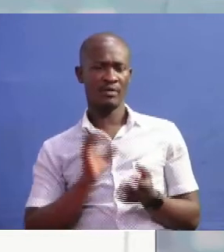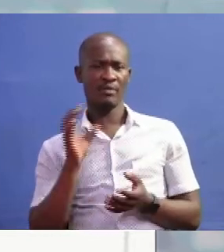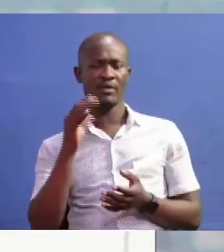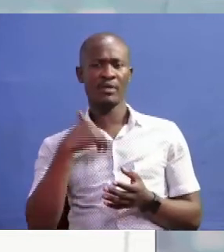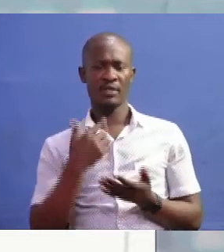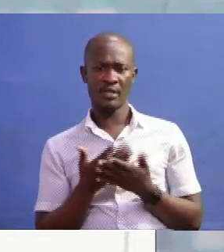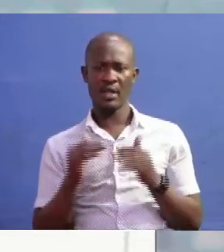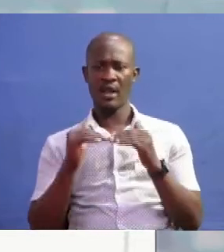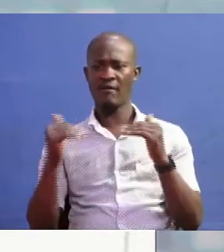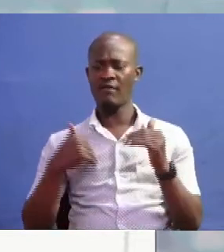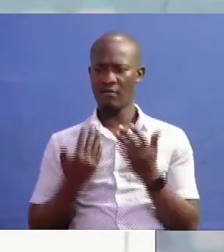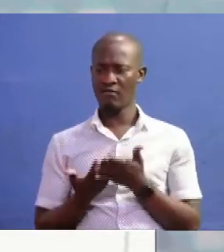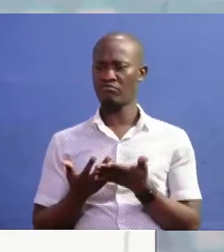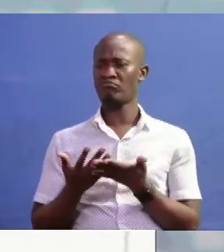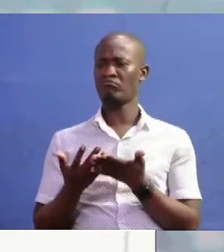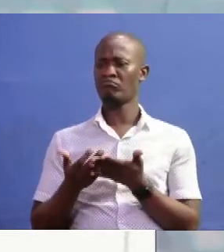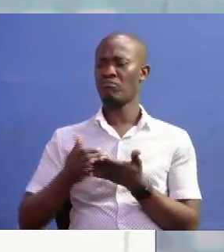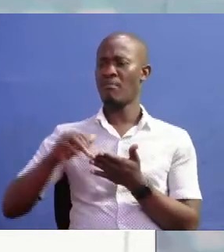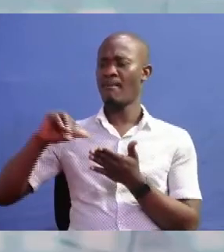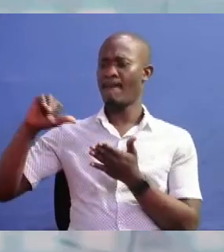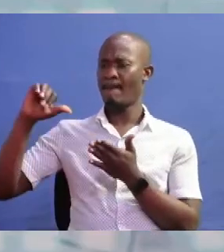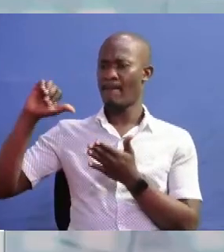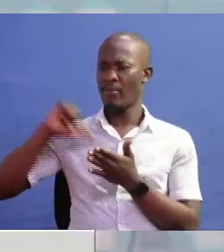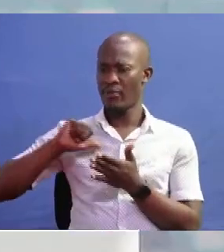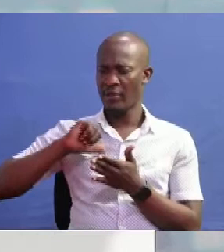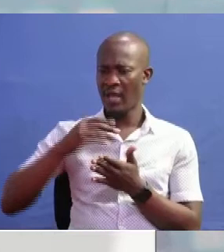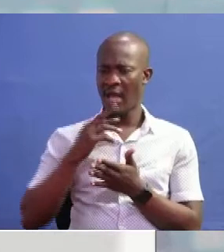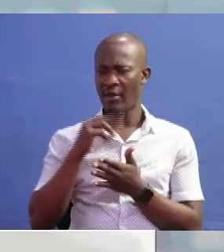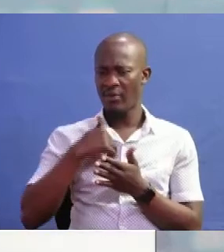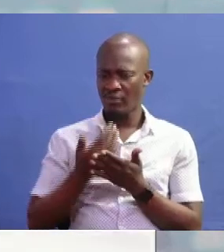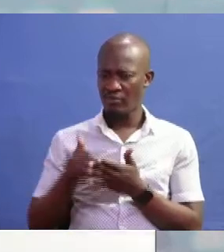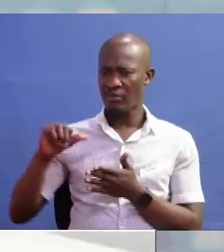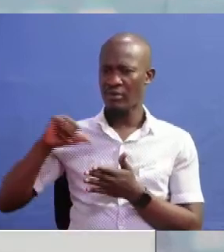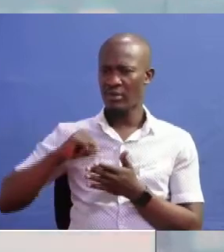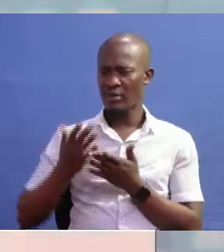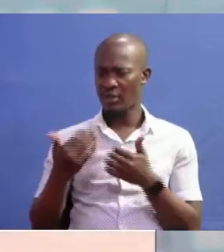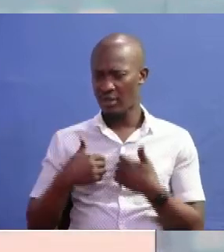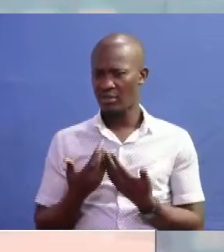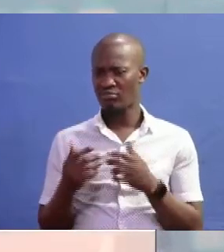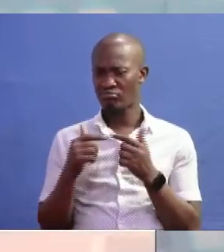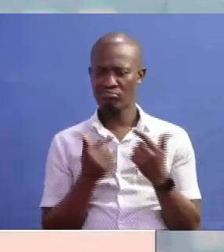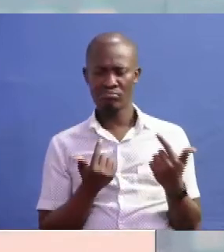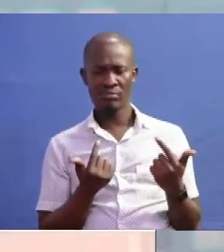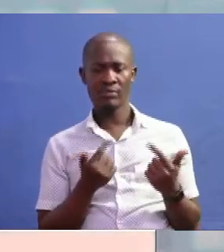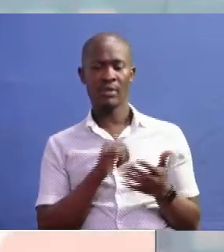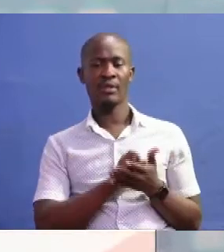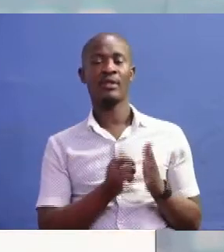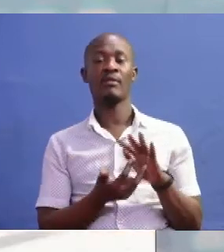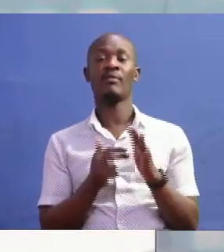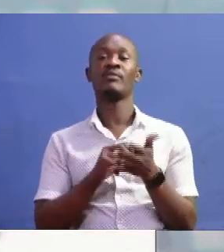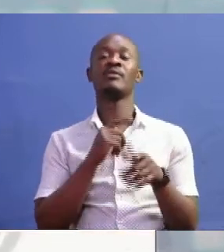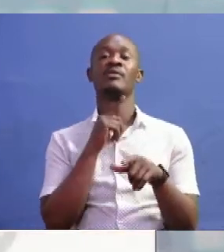risk. Are you risk tolerant? Are you risk averse? That means if